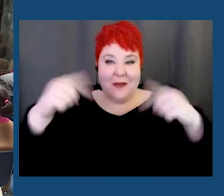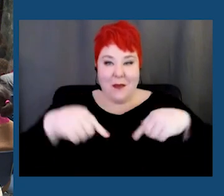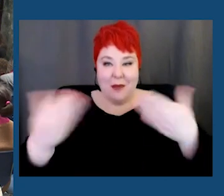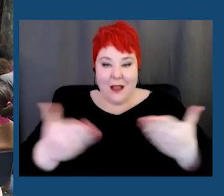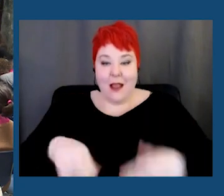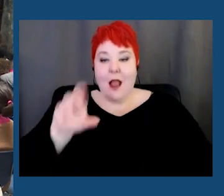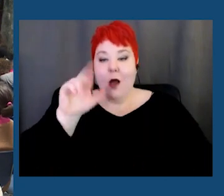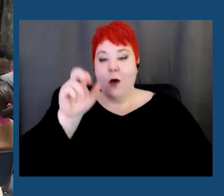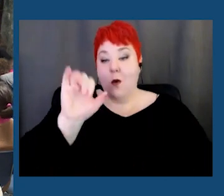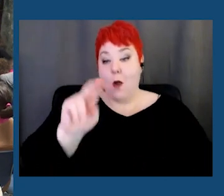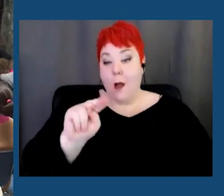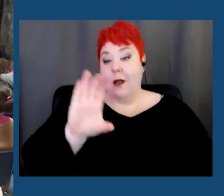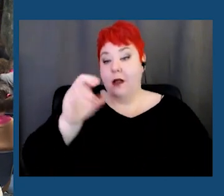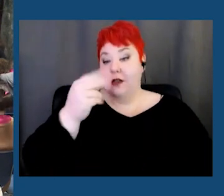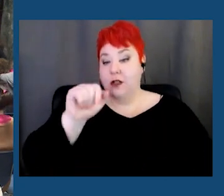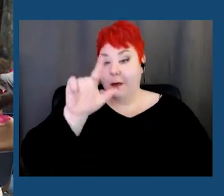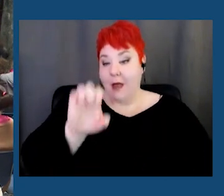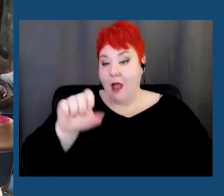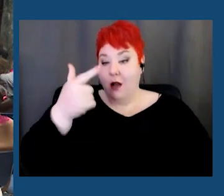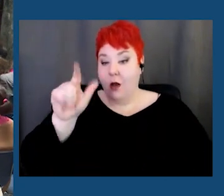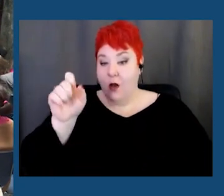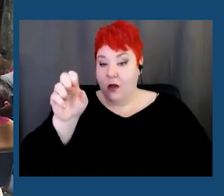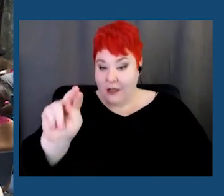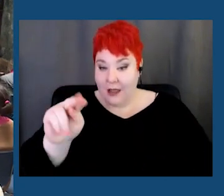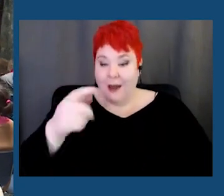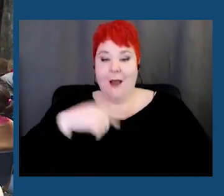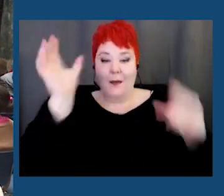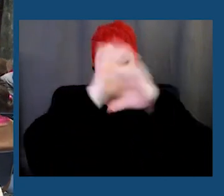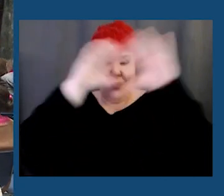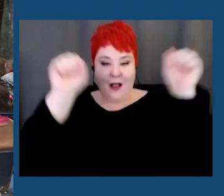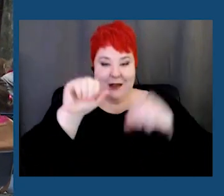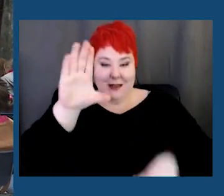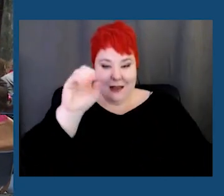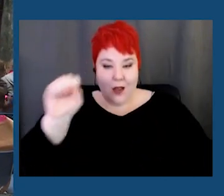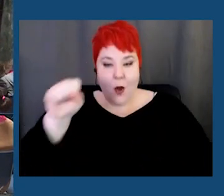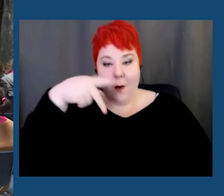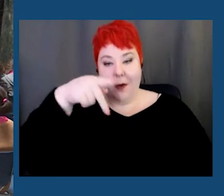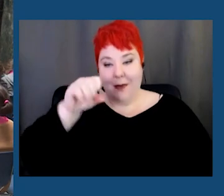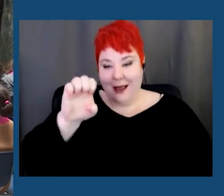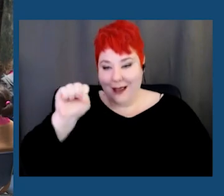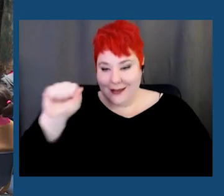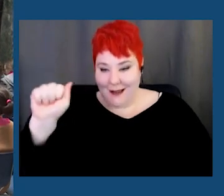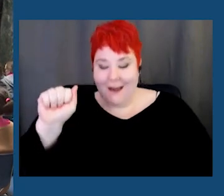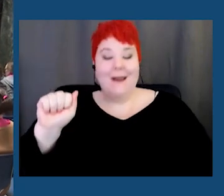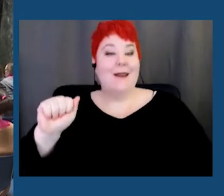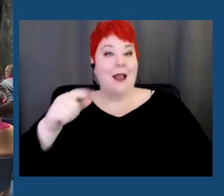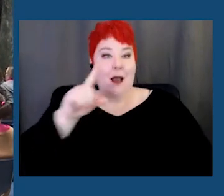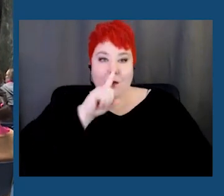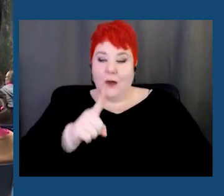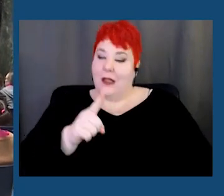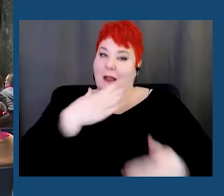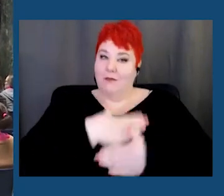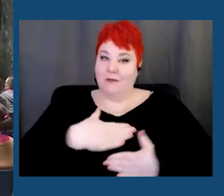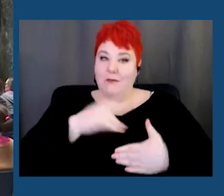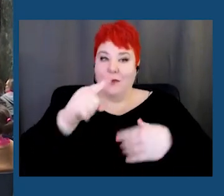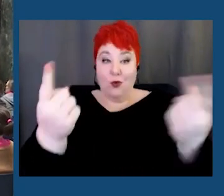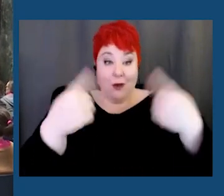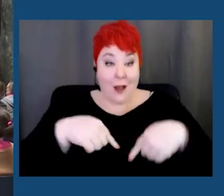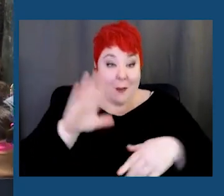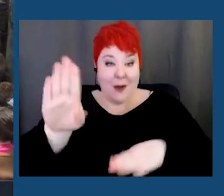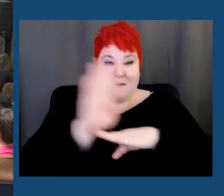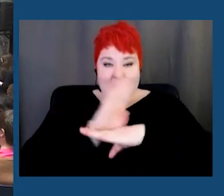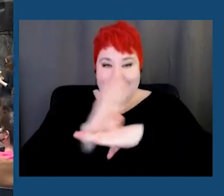Golston, the CEO of Planned Parenthood Empire State Acts. Really appreciate you taking your time out of your busy schedules to be